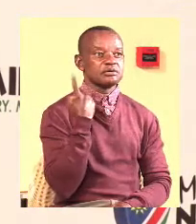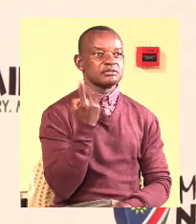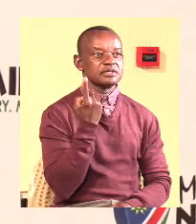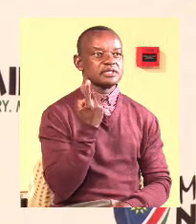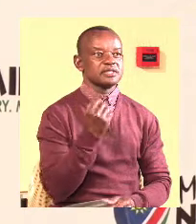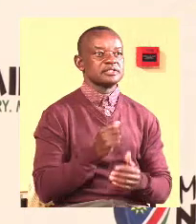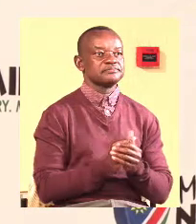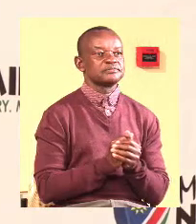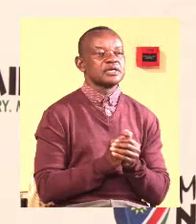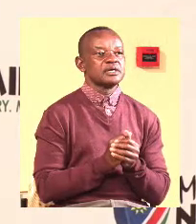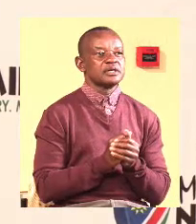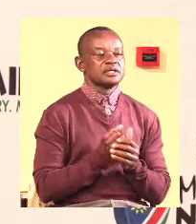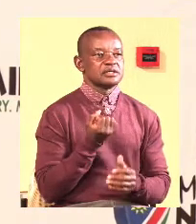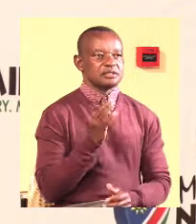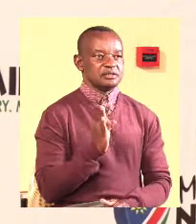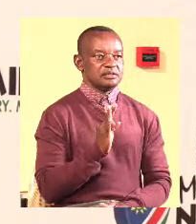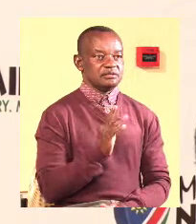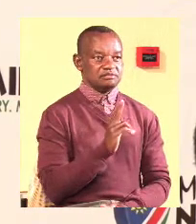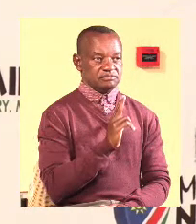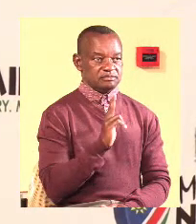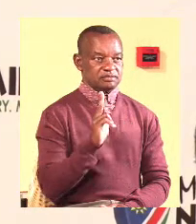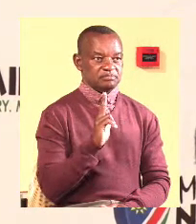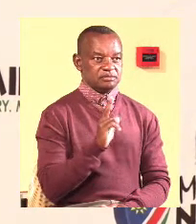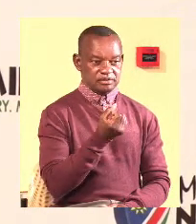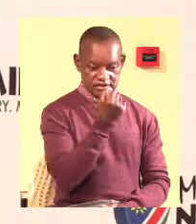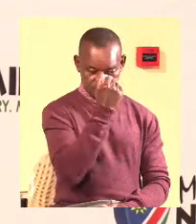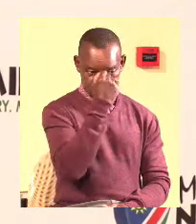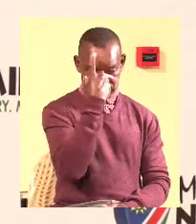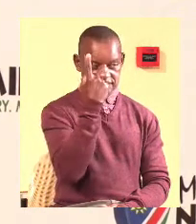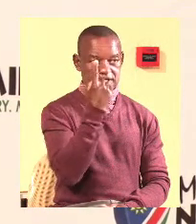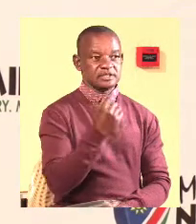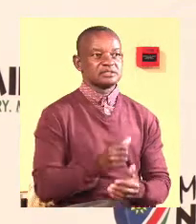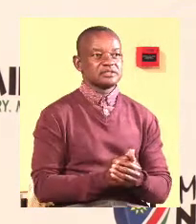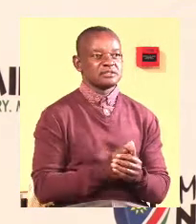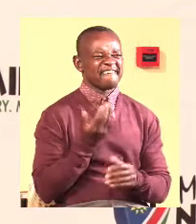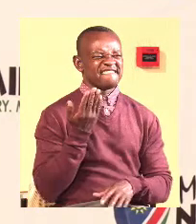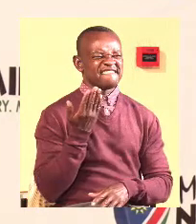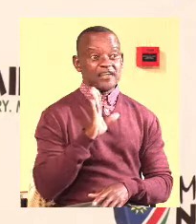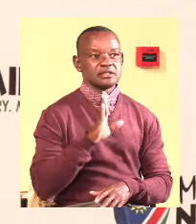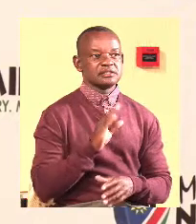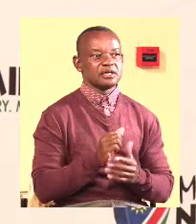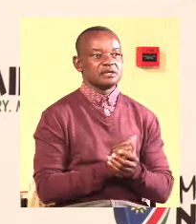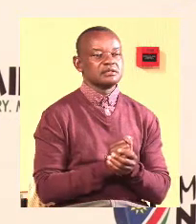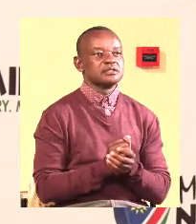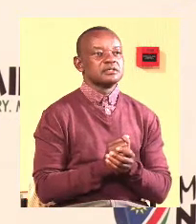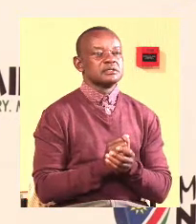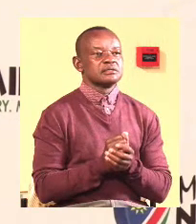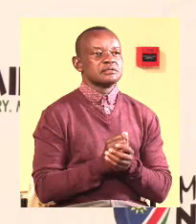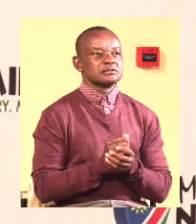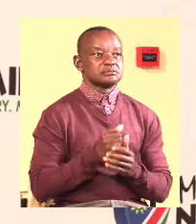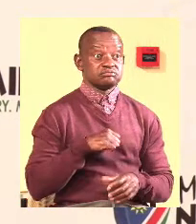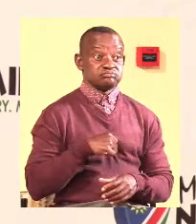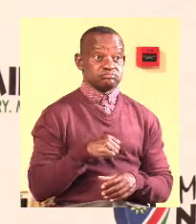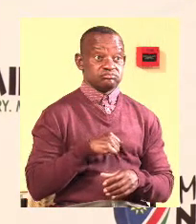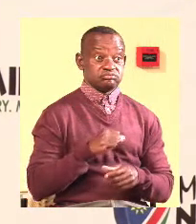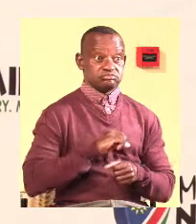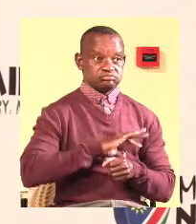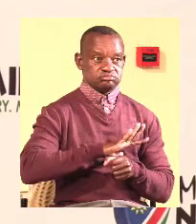understand the disease, the facts about the disease, and they know what is expected of them, that they